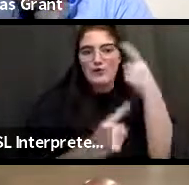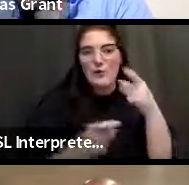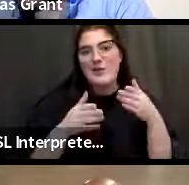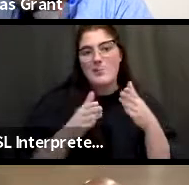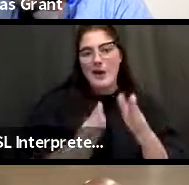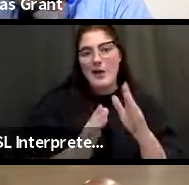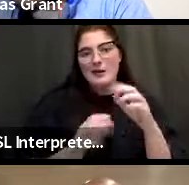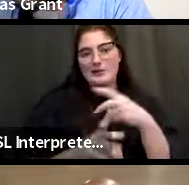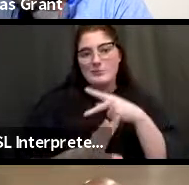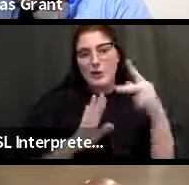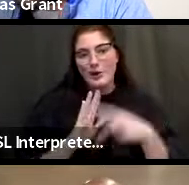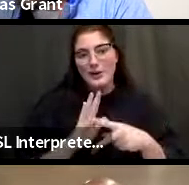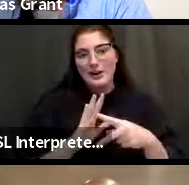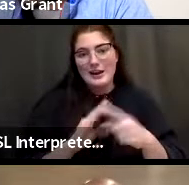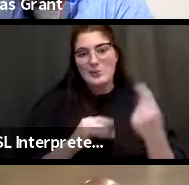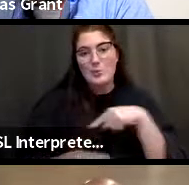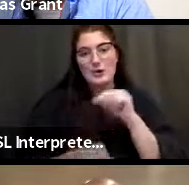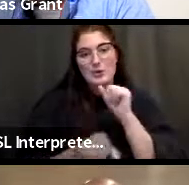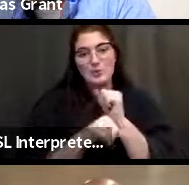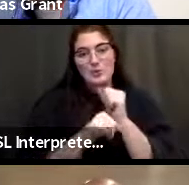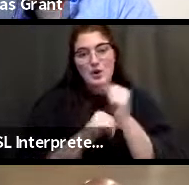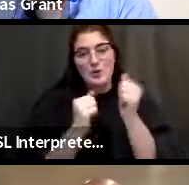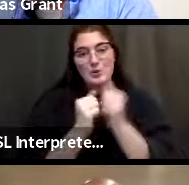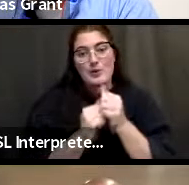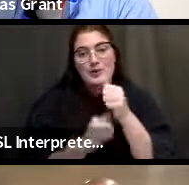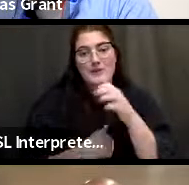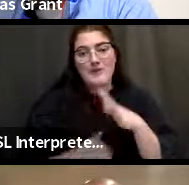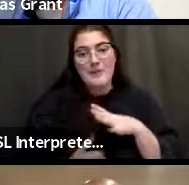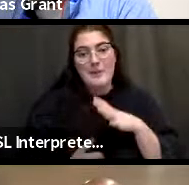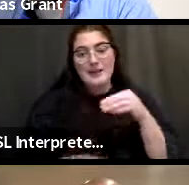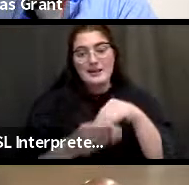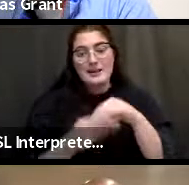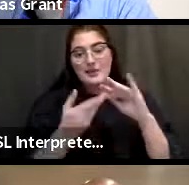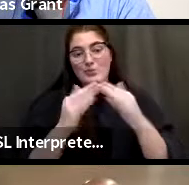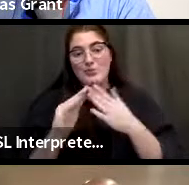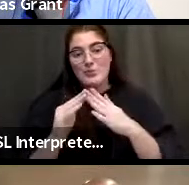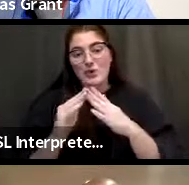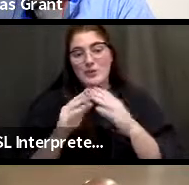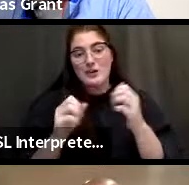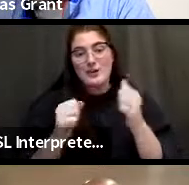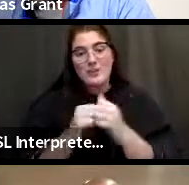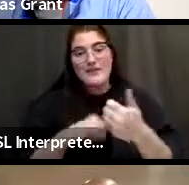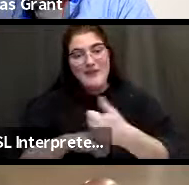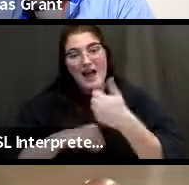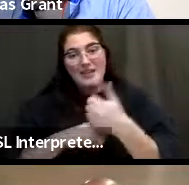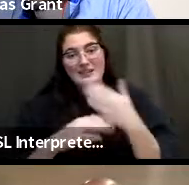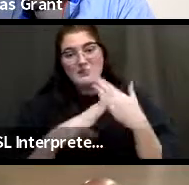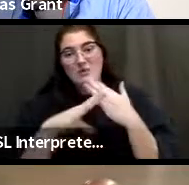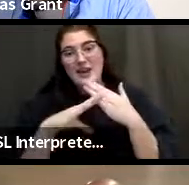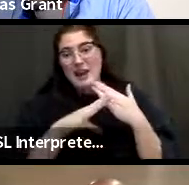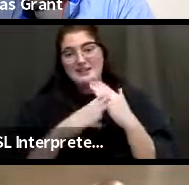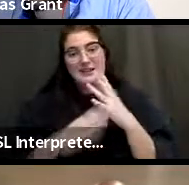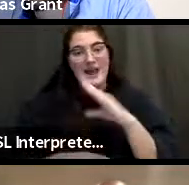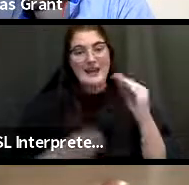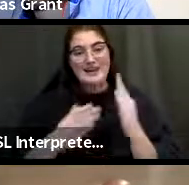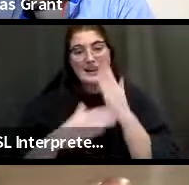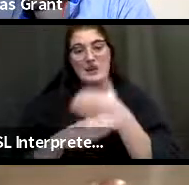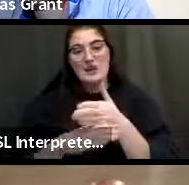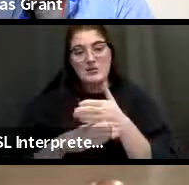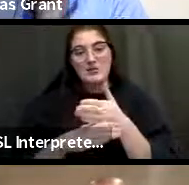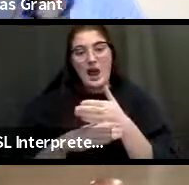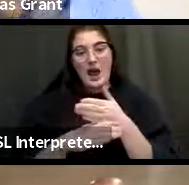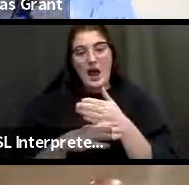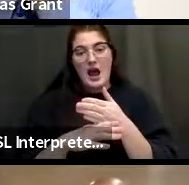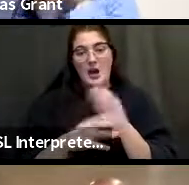with females in the community when it comes to violence prevention and intervention, as far as our 3 contractors.